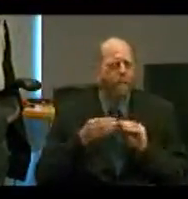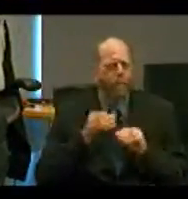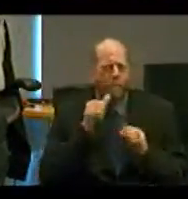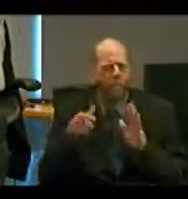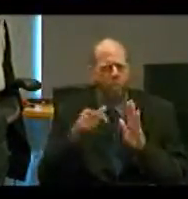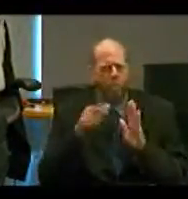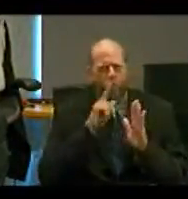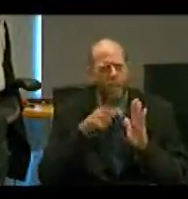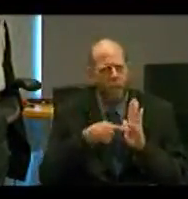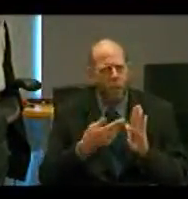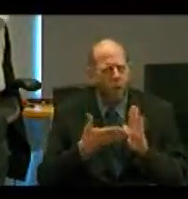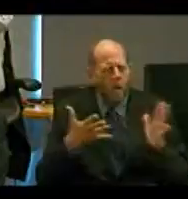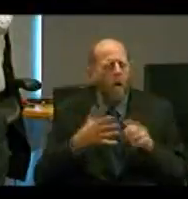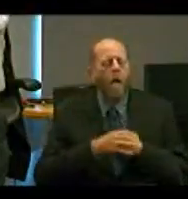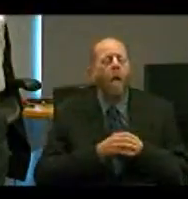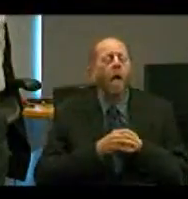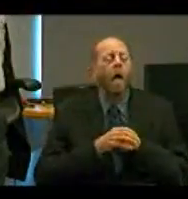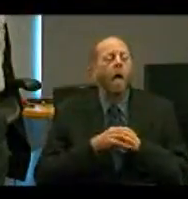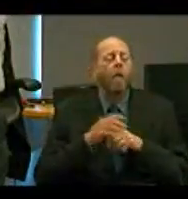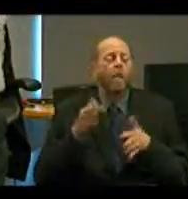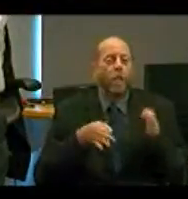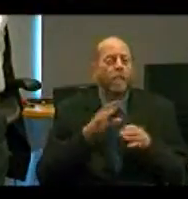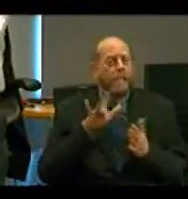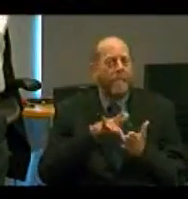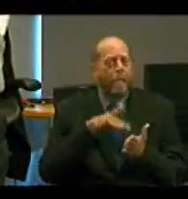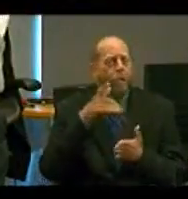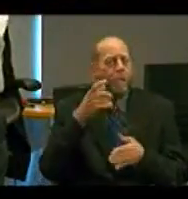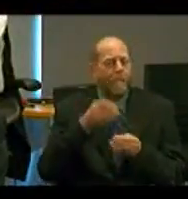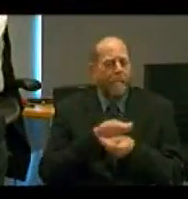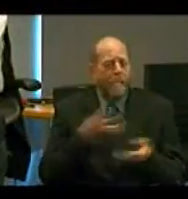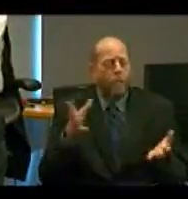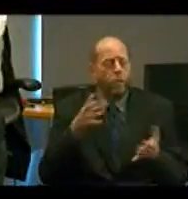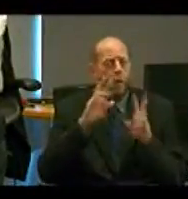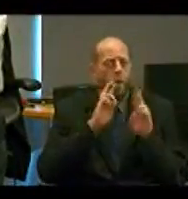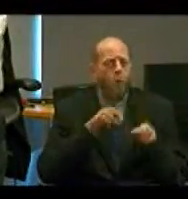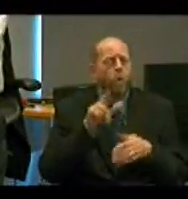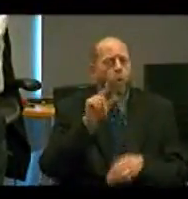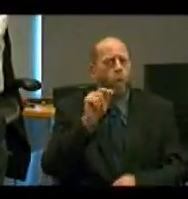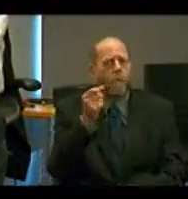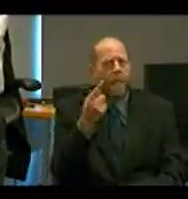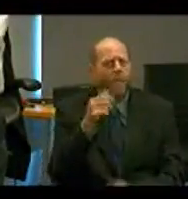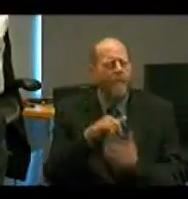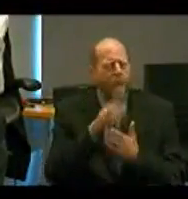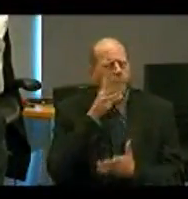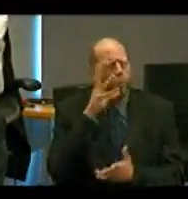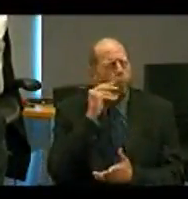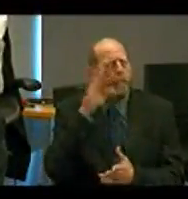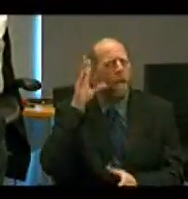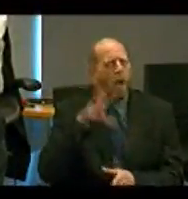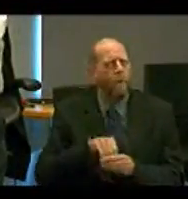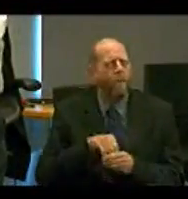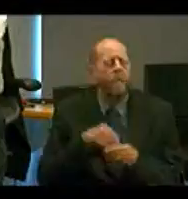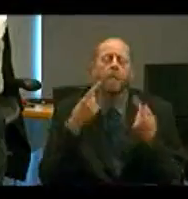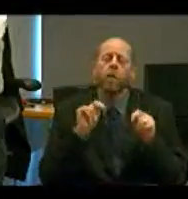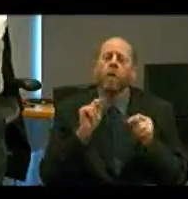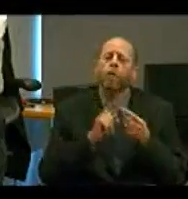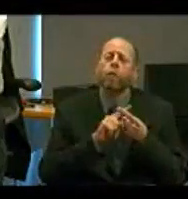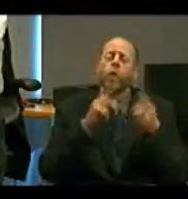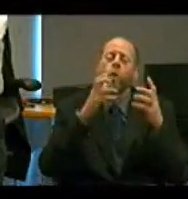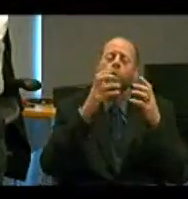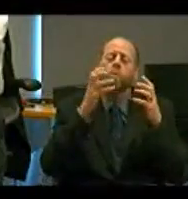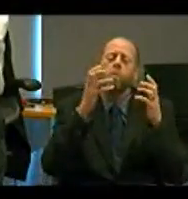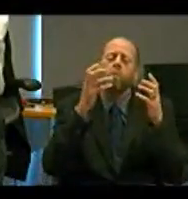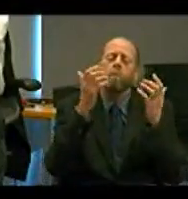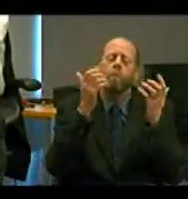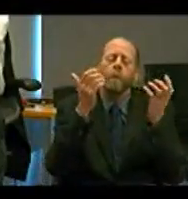The Center for State Government Justice Center issued a report in 2011, which is pretty comprehensive, and it tried to break down